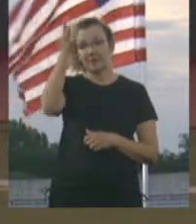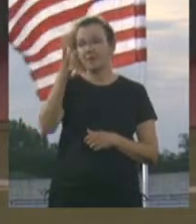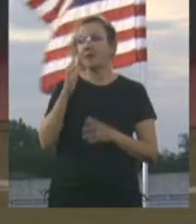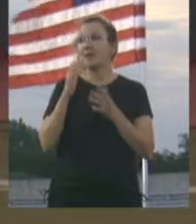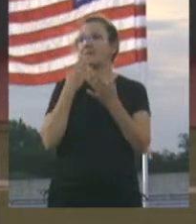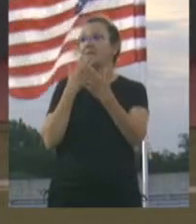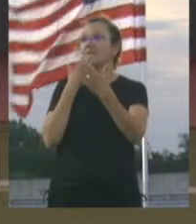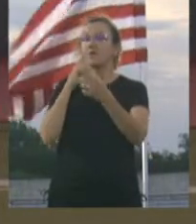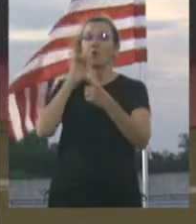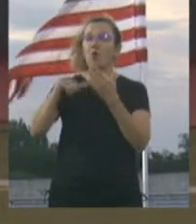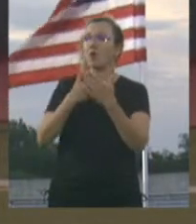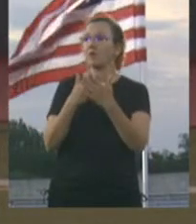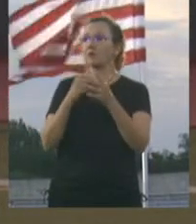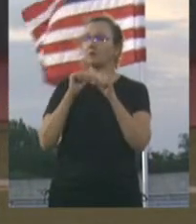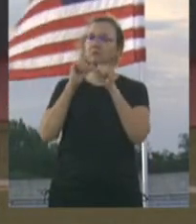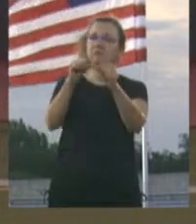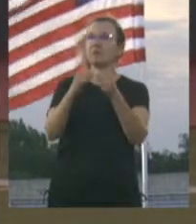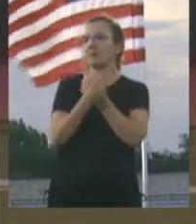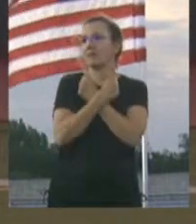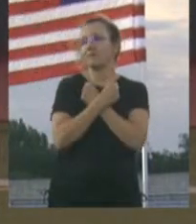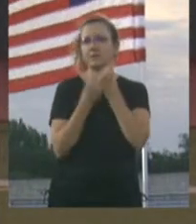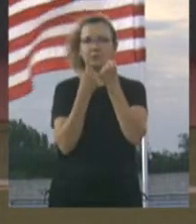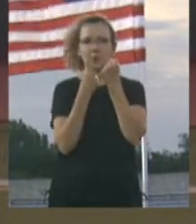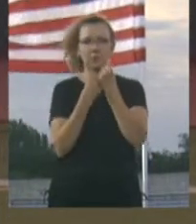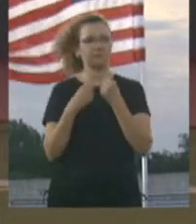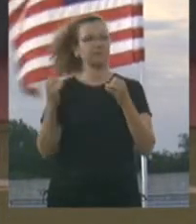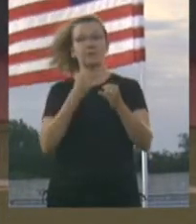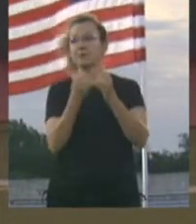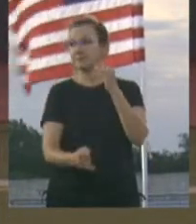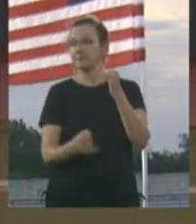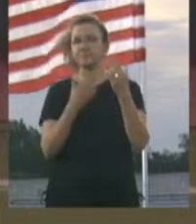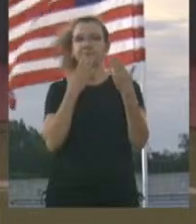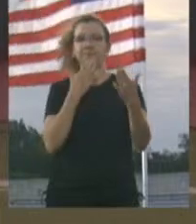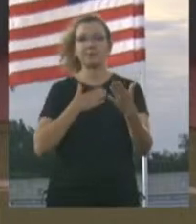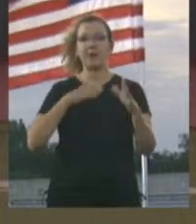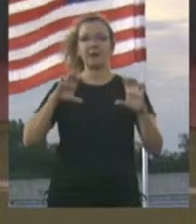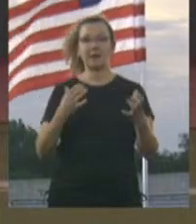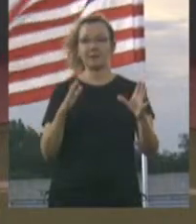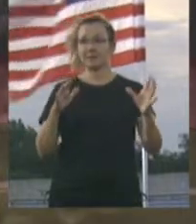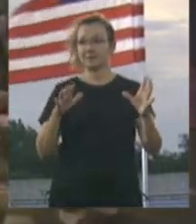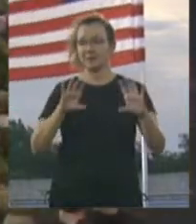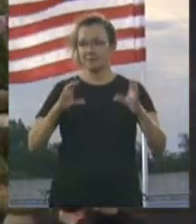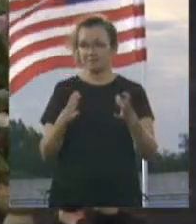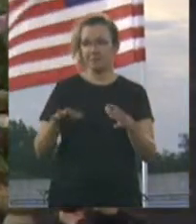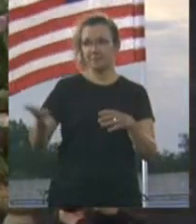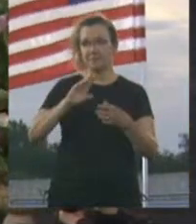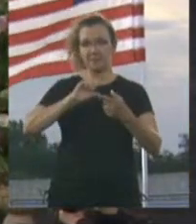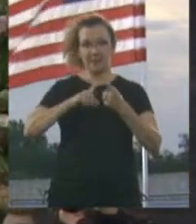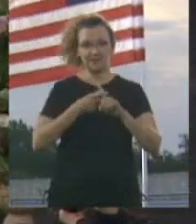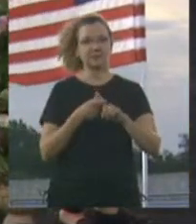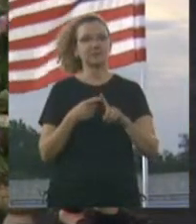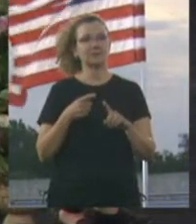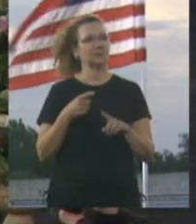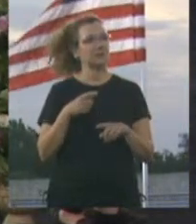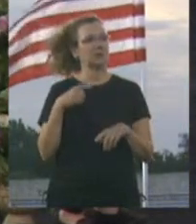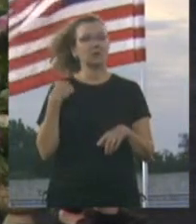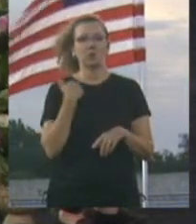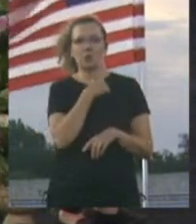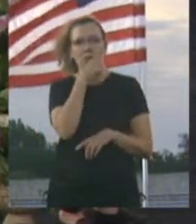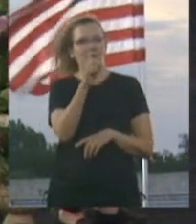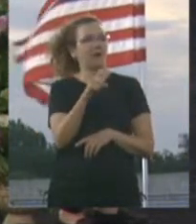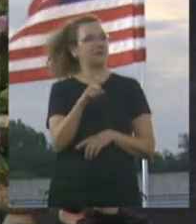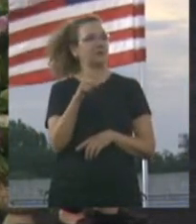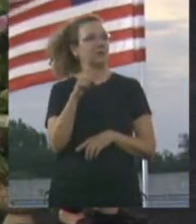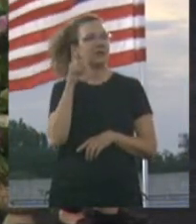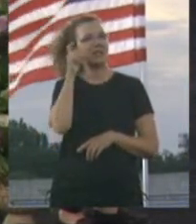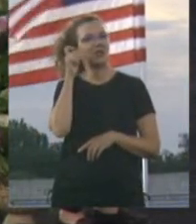you for all the endless love and support. Lastly, I would like to thank my classmates and teammates who I've met along the way. We will no longer have to hear those